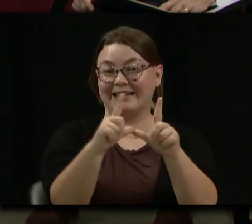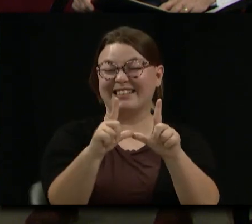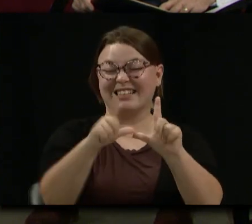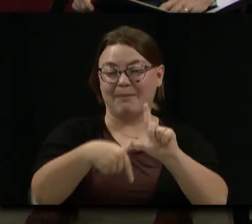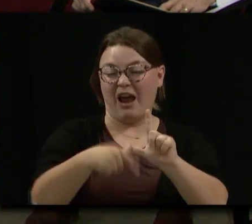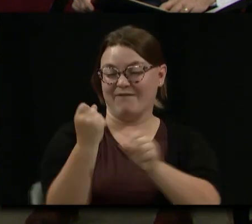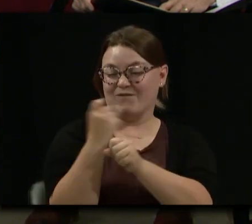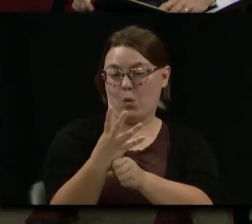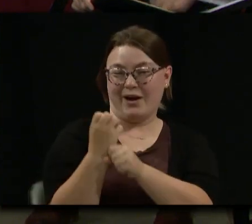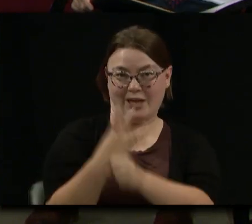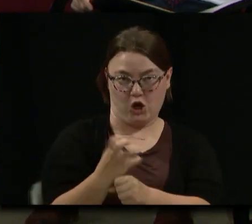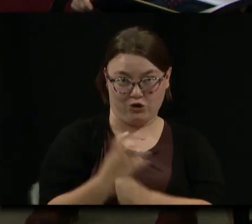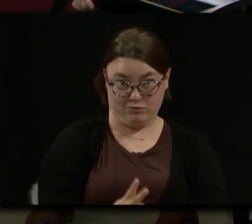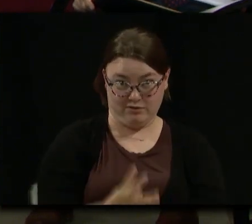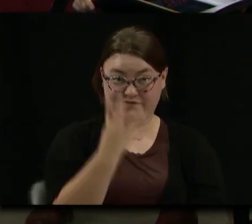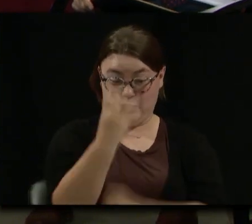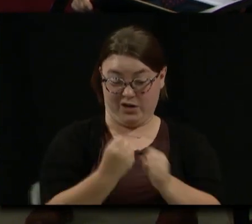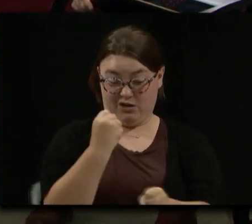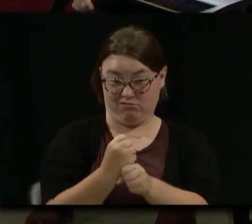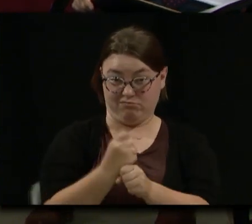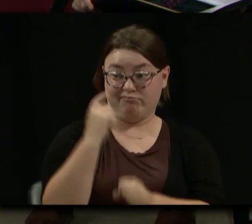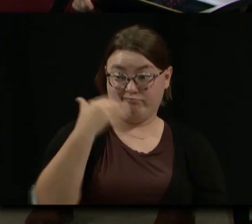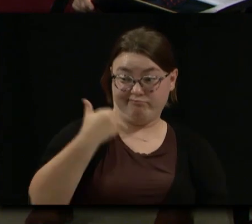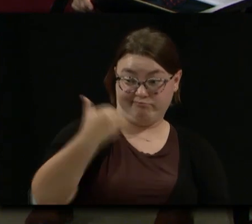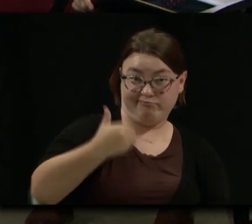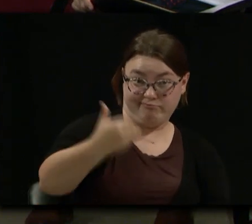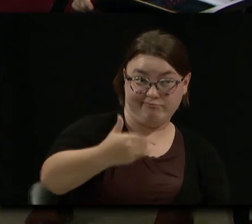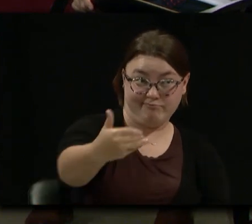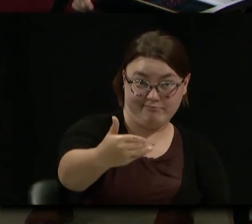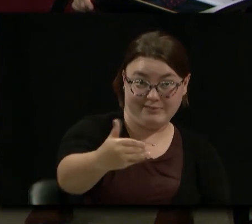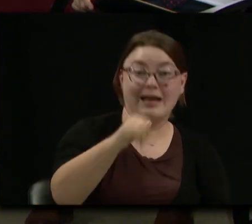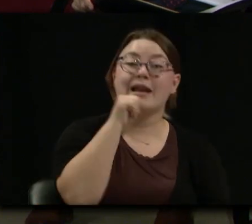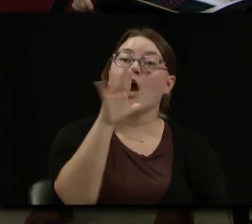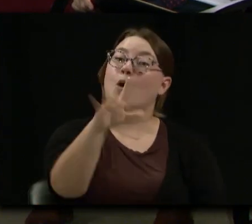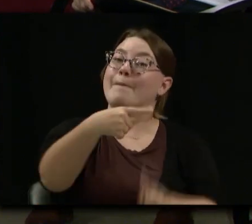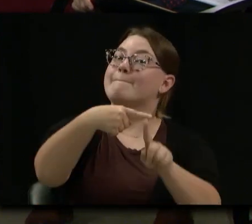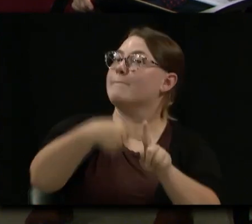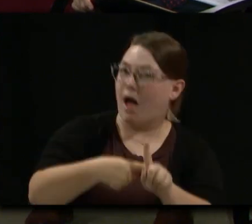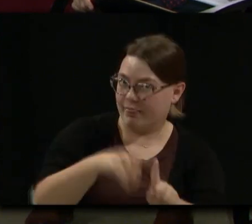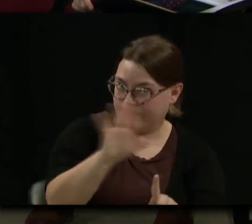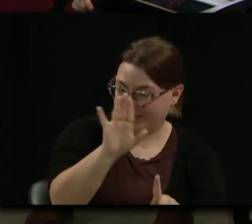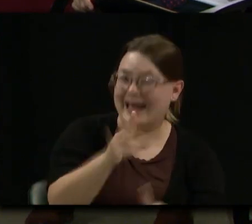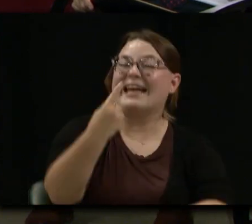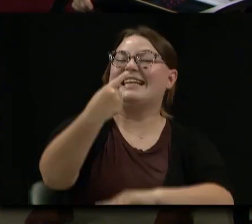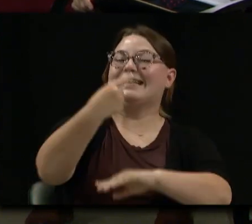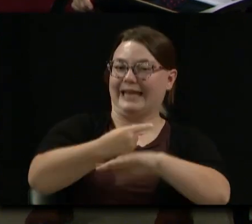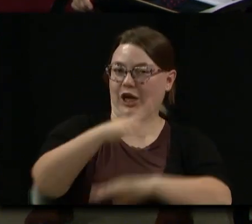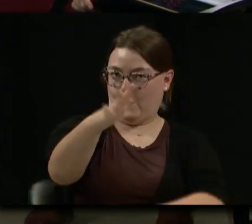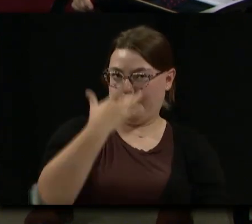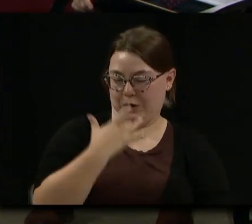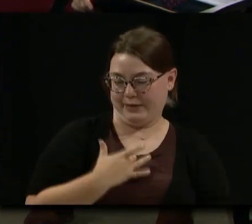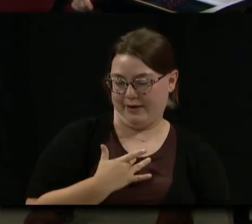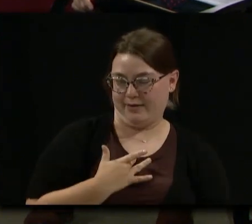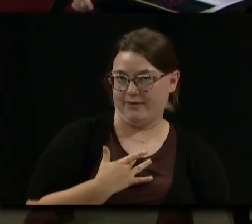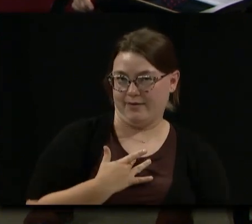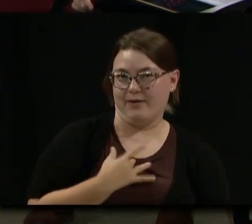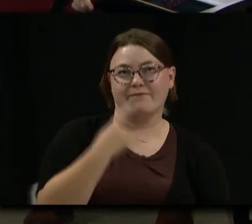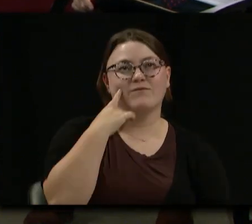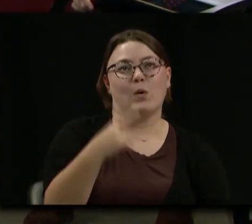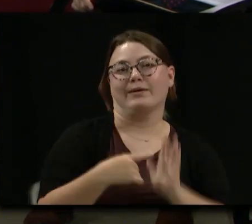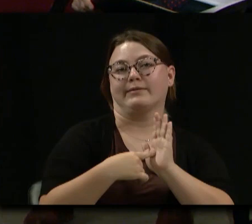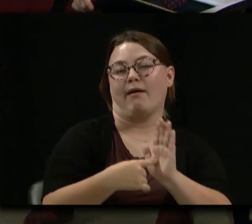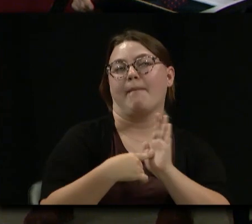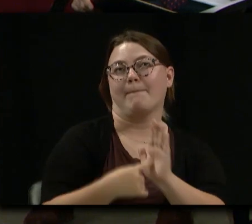years from when you get it, that birthday. And it's not your birthday month, it's the day of your birth. It's the day of your birthday. So if the